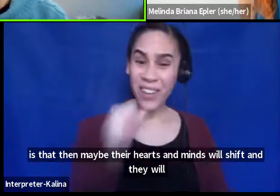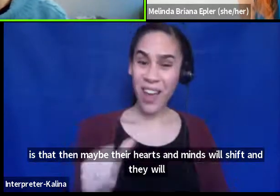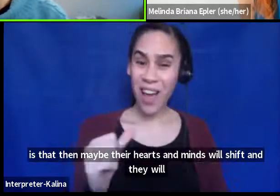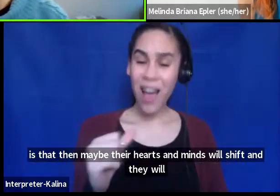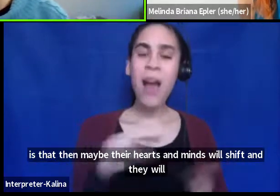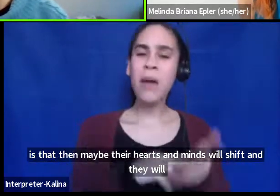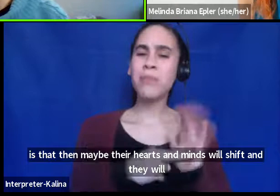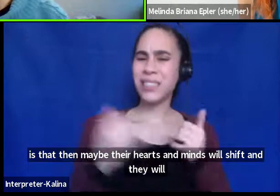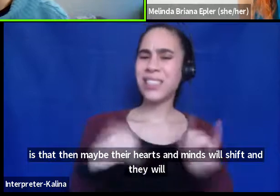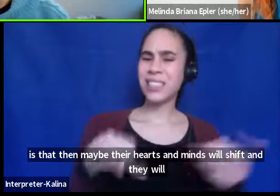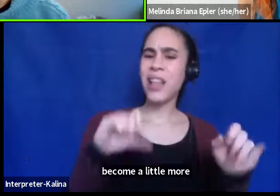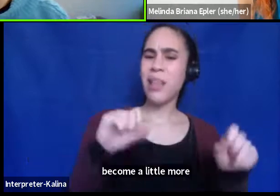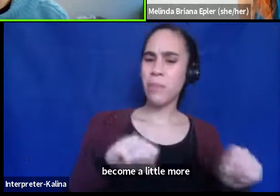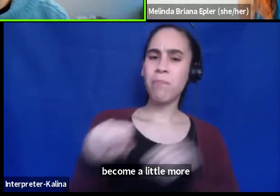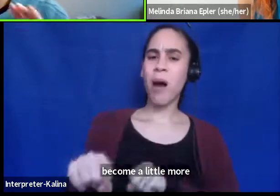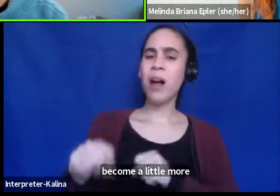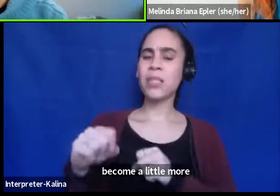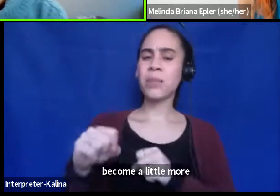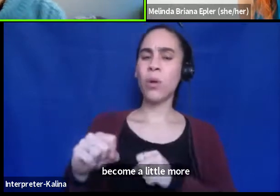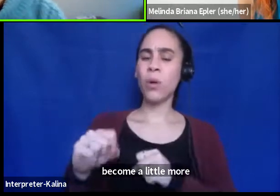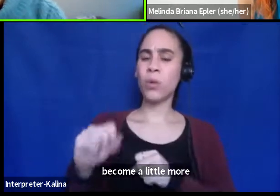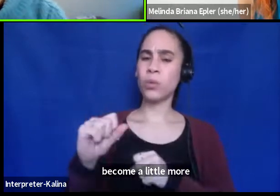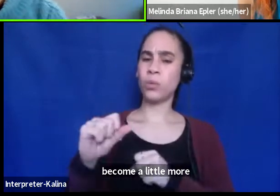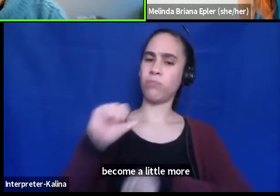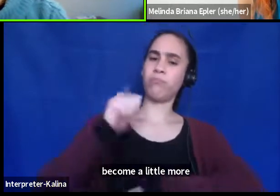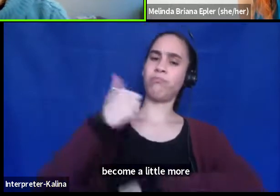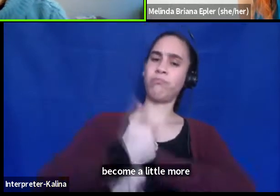to create a corporate culture where it is more